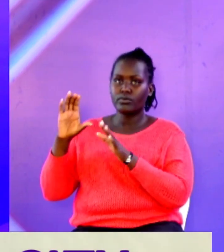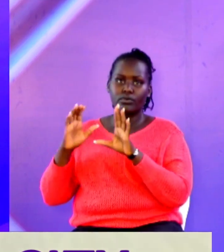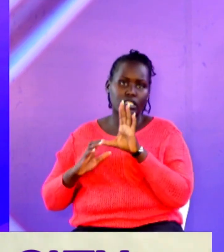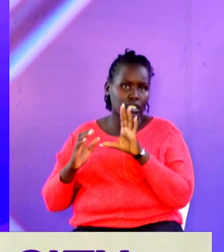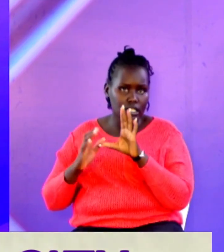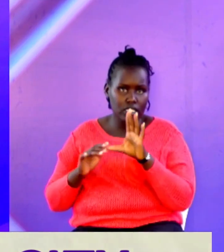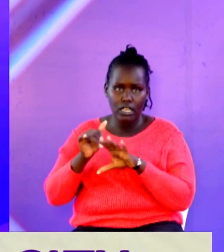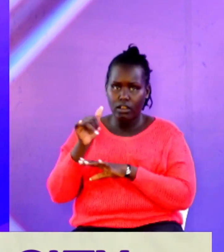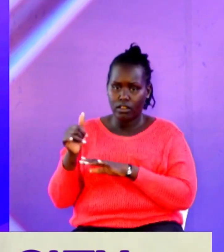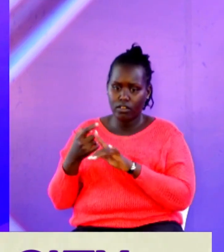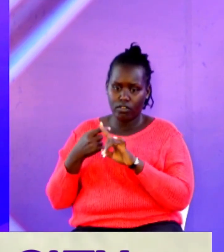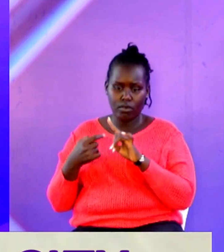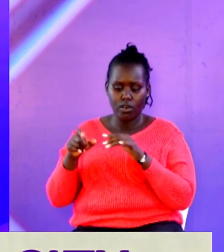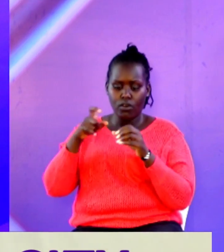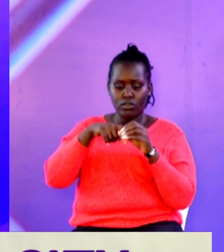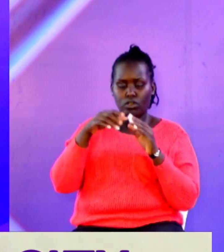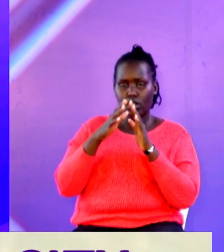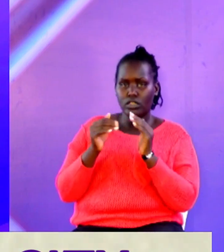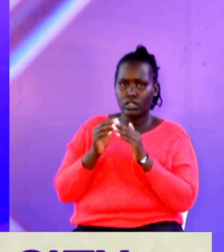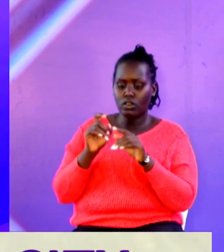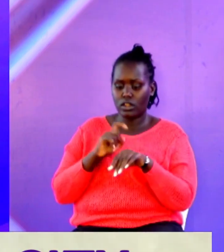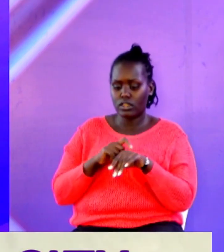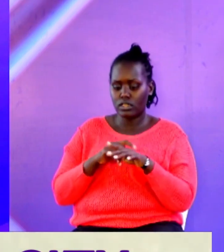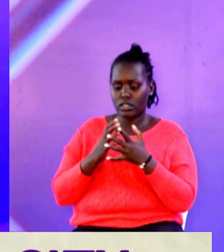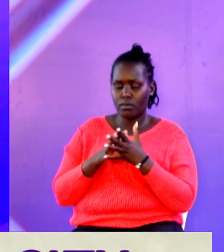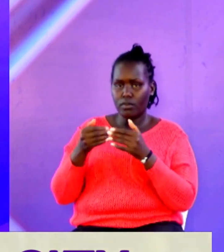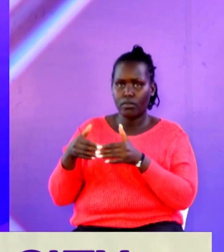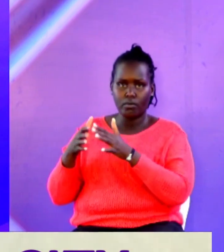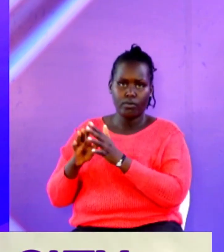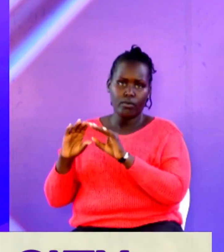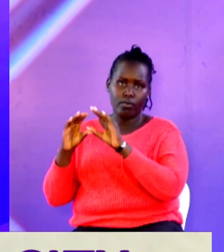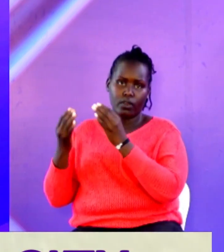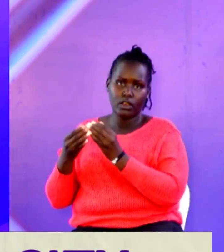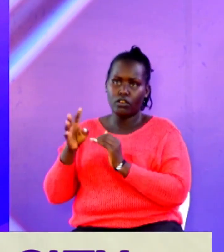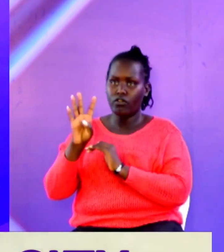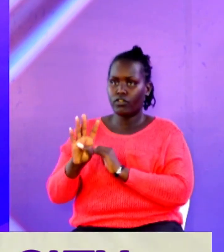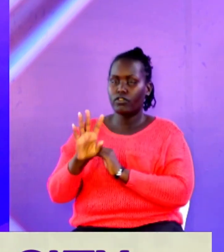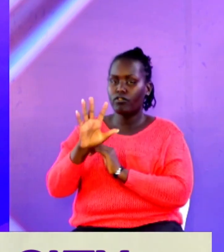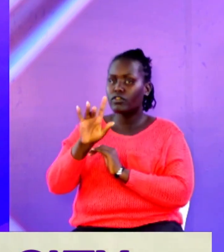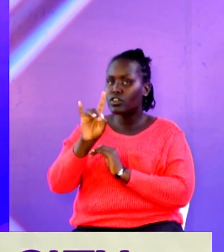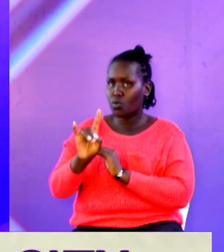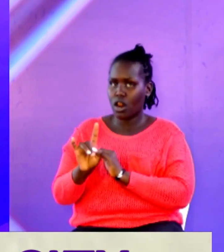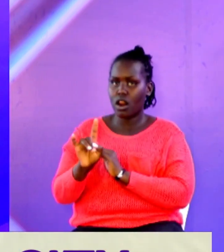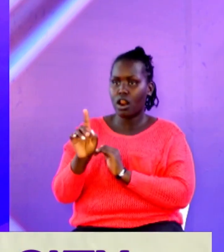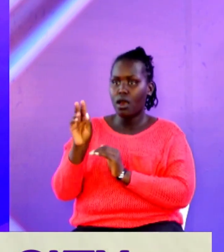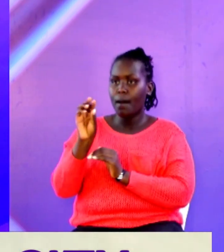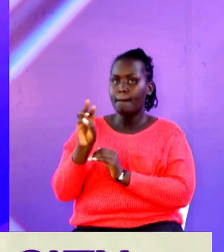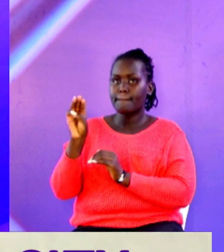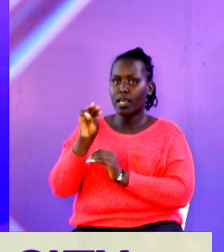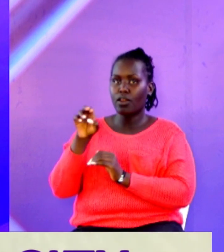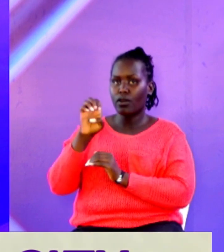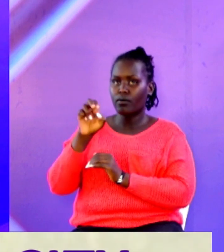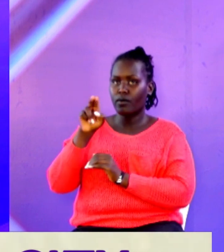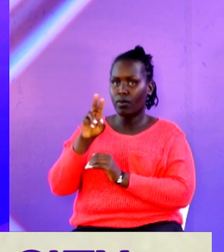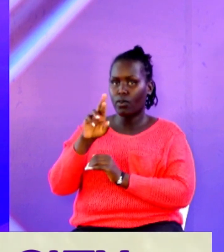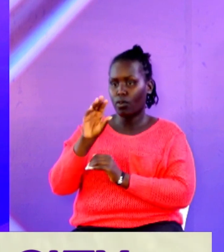Zubimendi from Real Sociedad joined Arsenal when they triggered his release clause of 51 million euros. And of course,